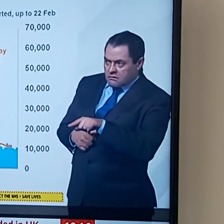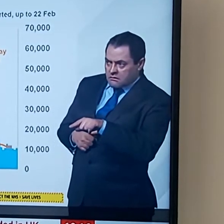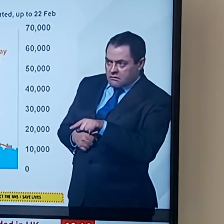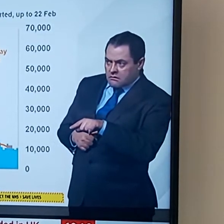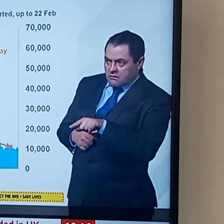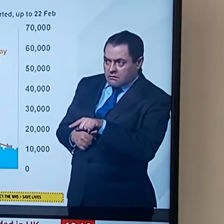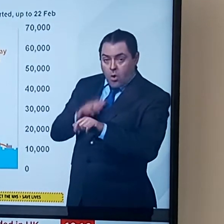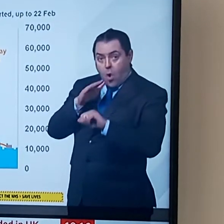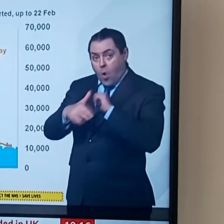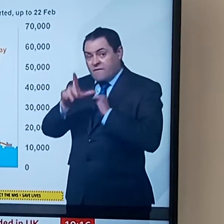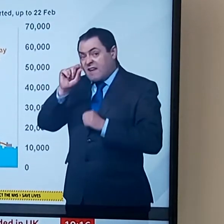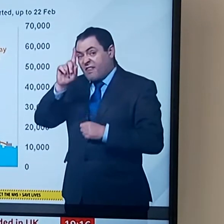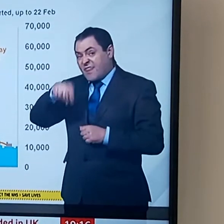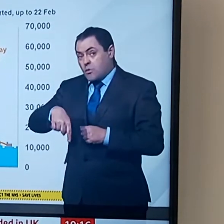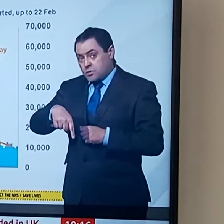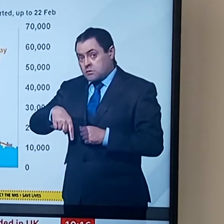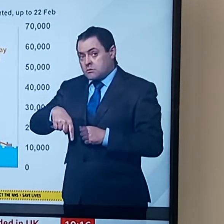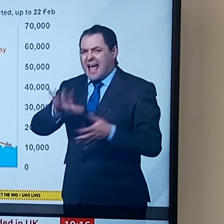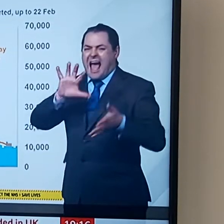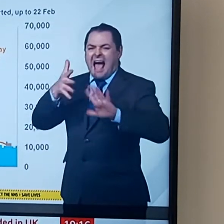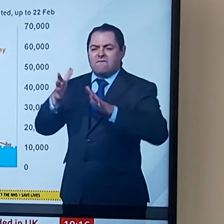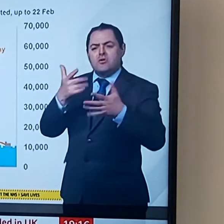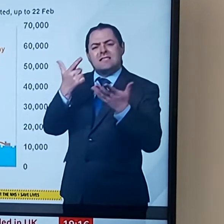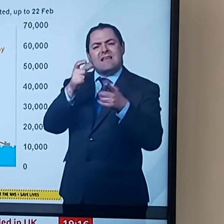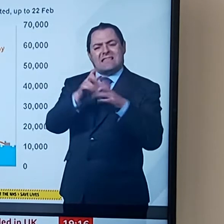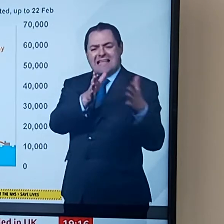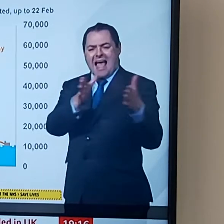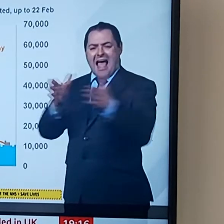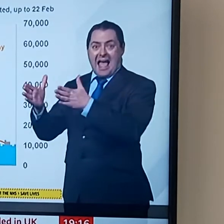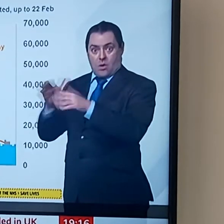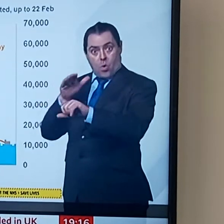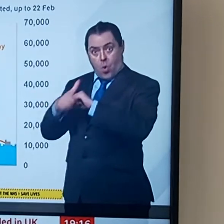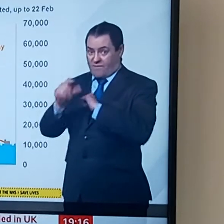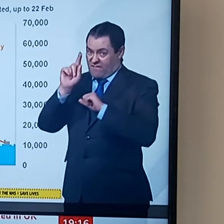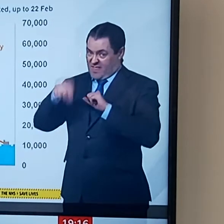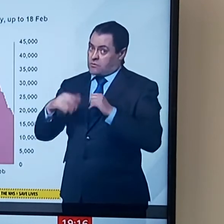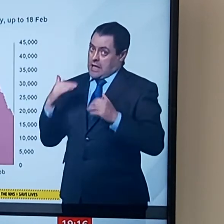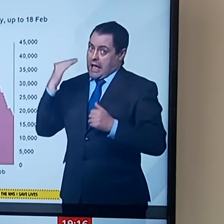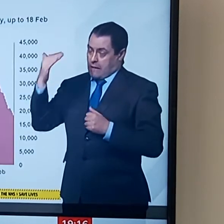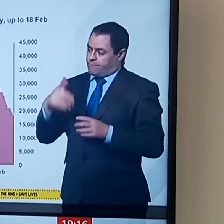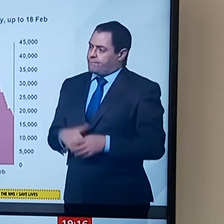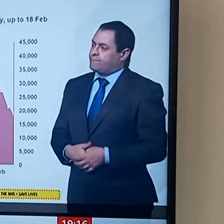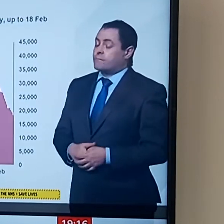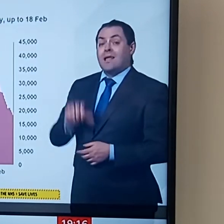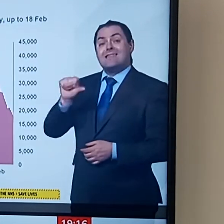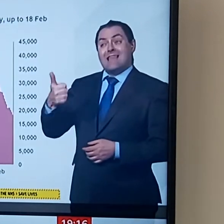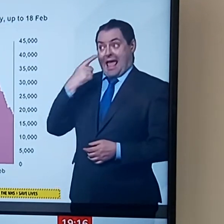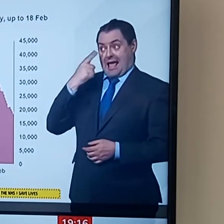11,000 cases on a 7-day average rolling basis. Next slide, please.